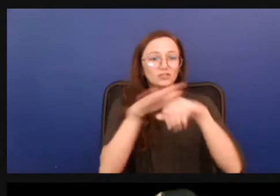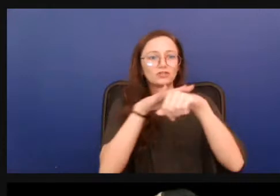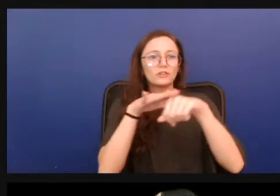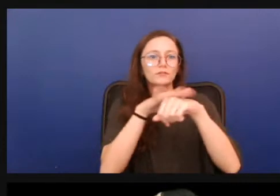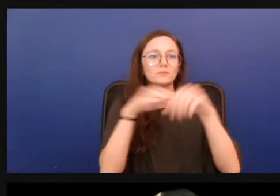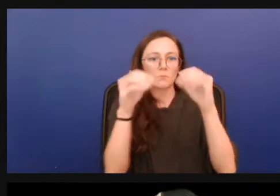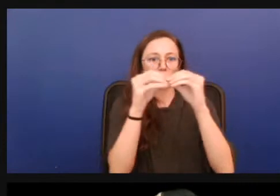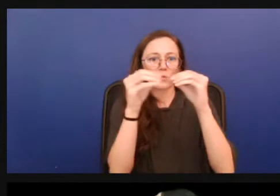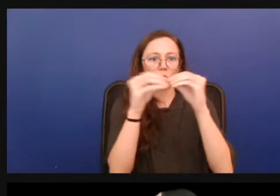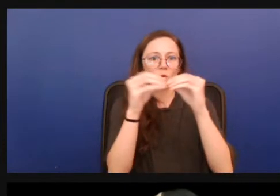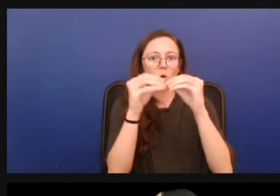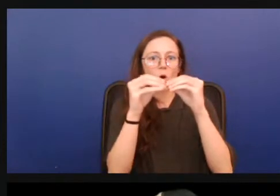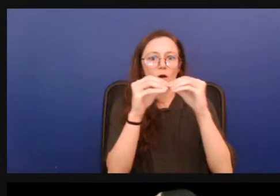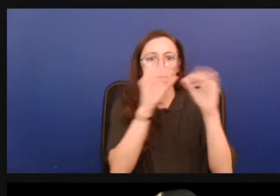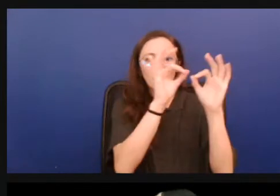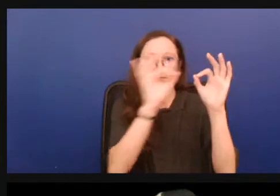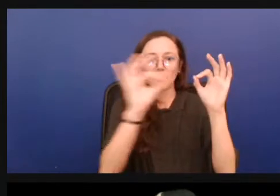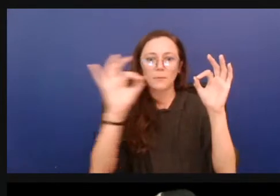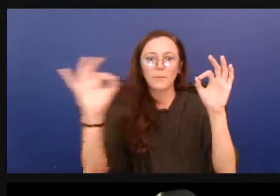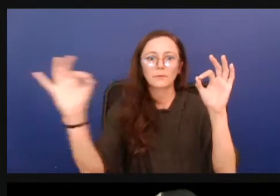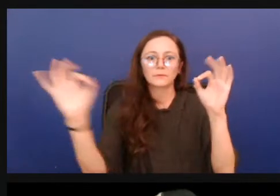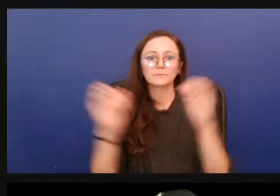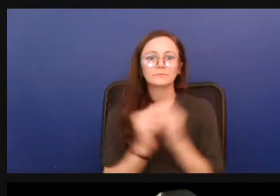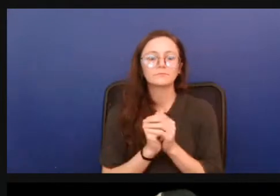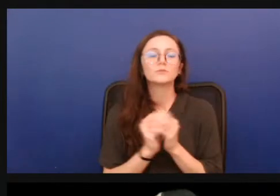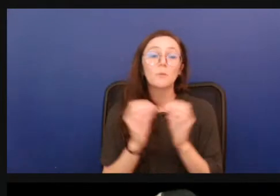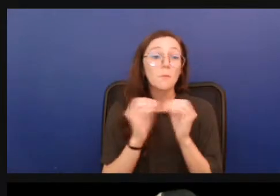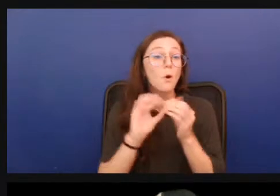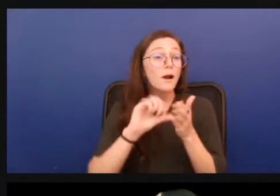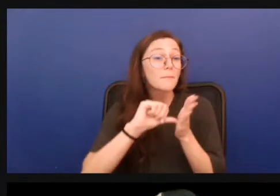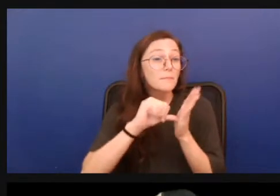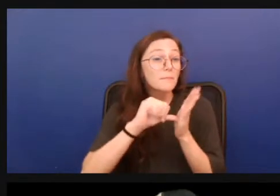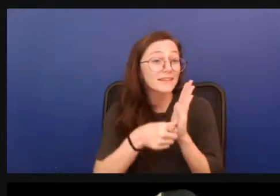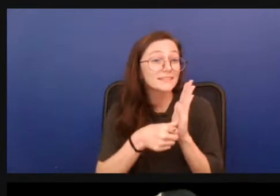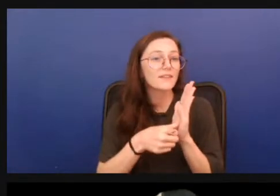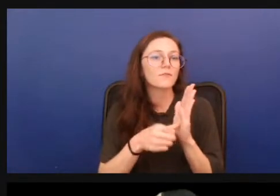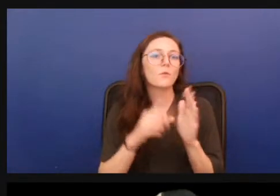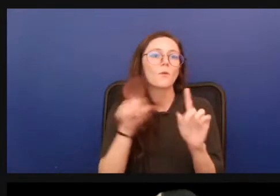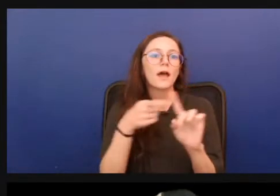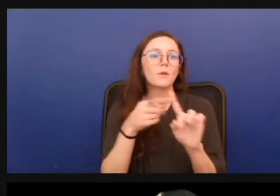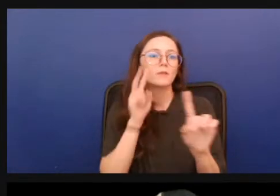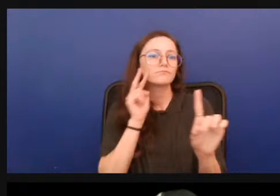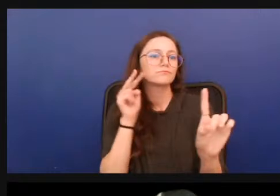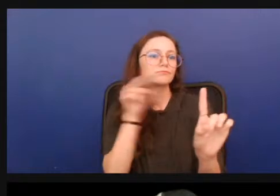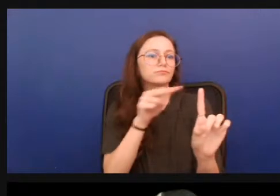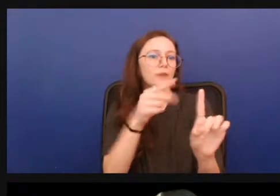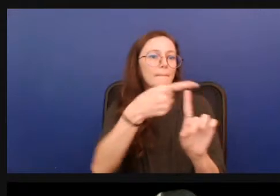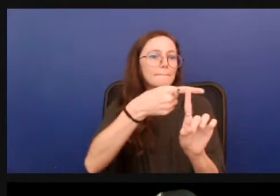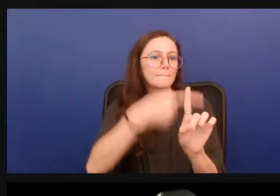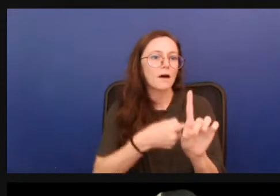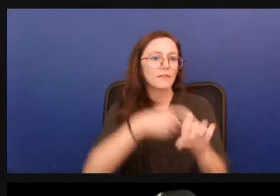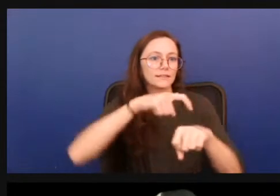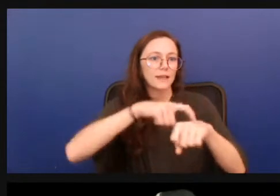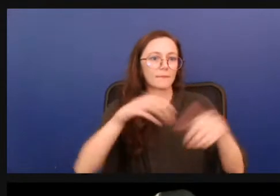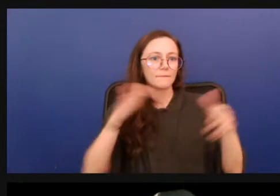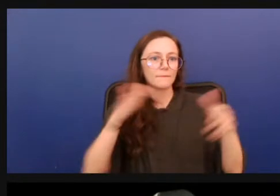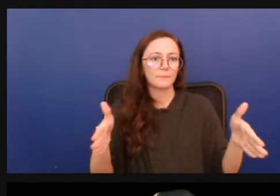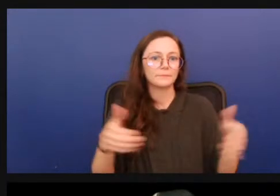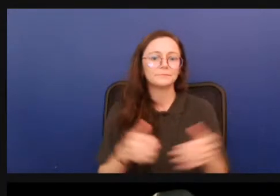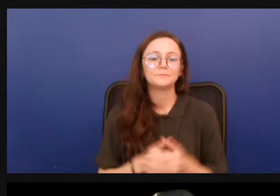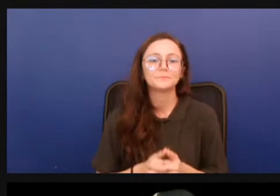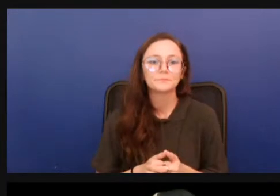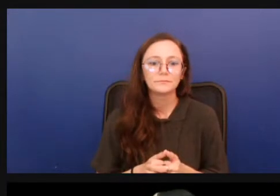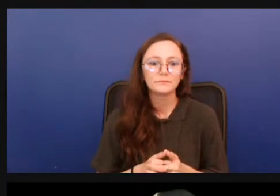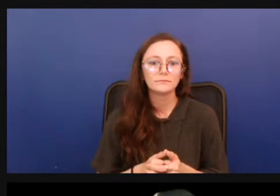is more impressive when we look at the month time frame. So there's our 1 week, the entire map area capturing